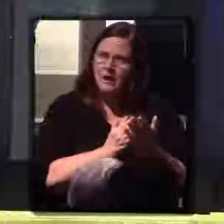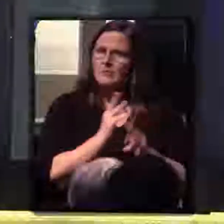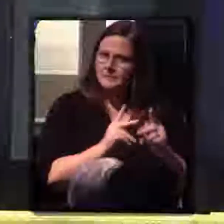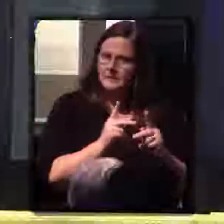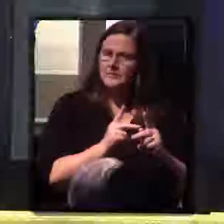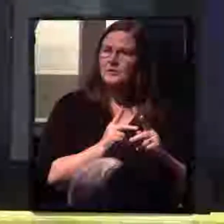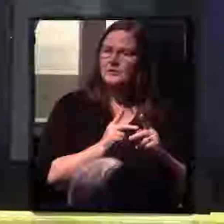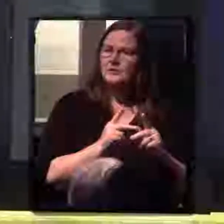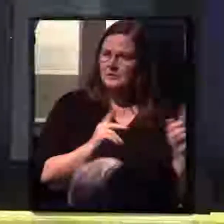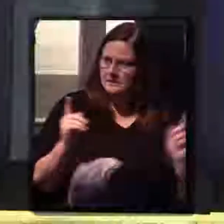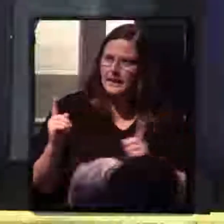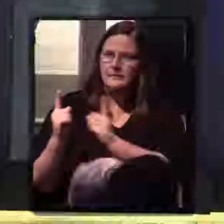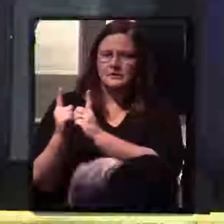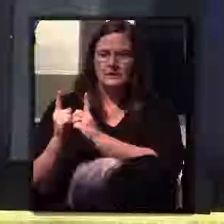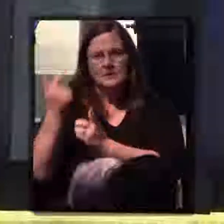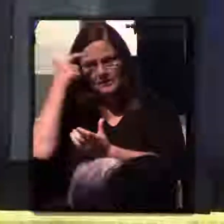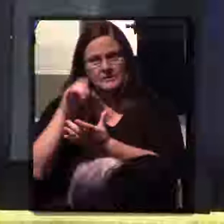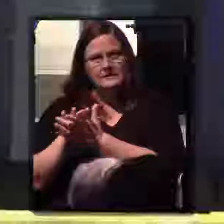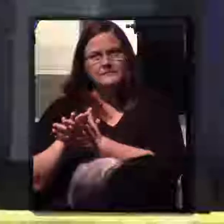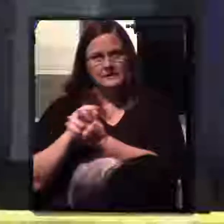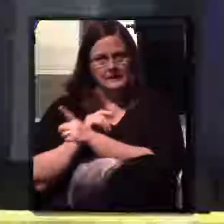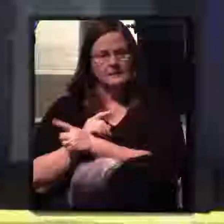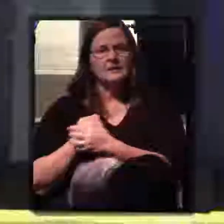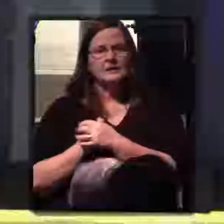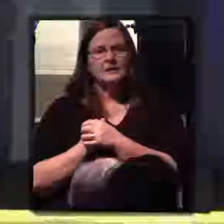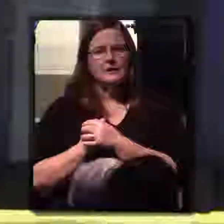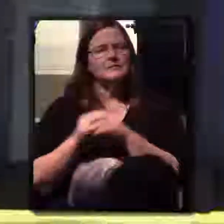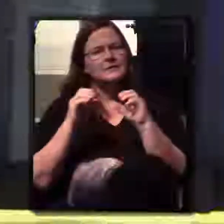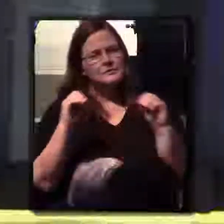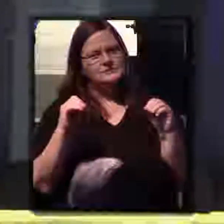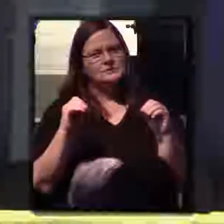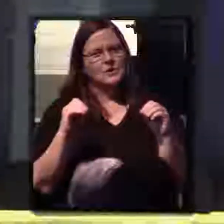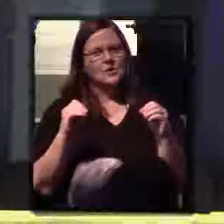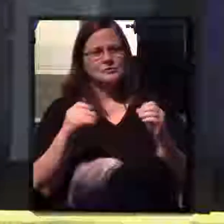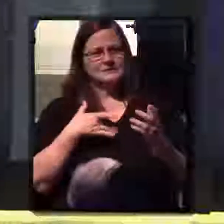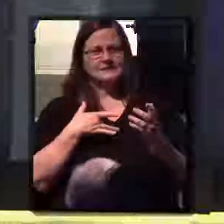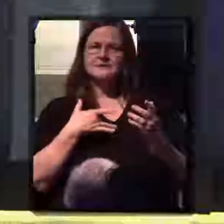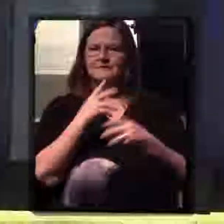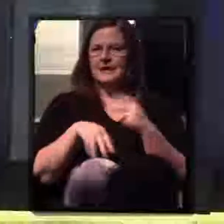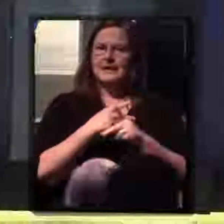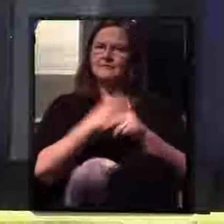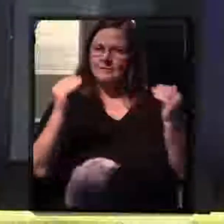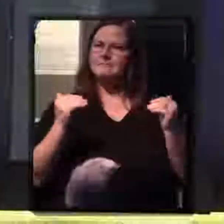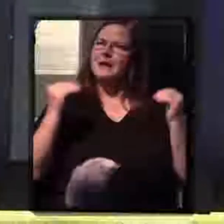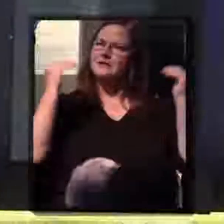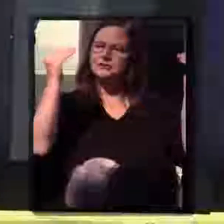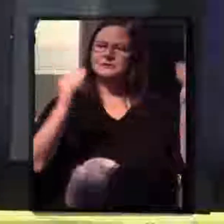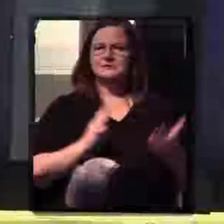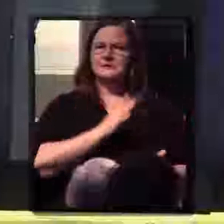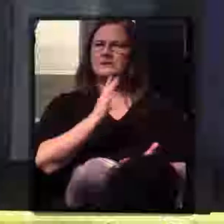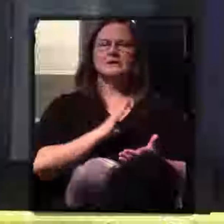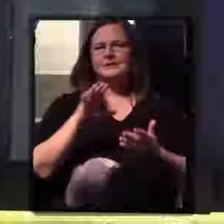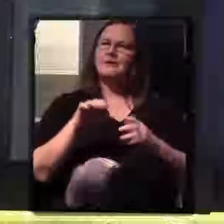Yeshua's ministry, there were people who did come to him, who did believe in him. But there was no sense of the kind